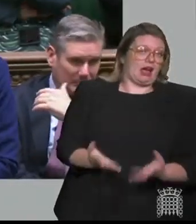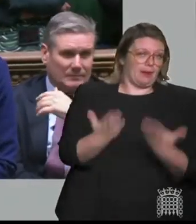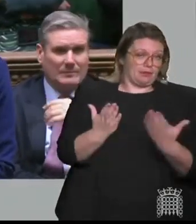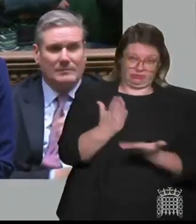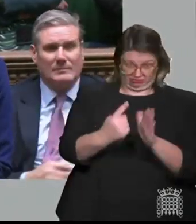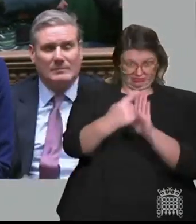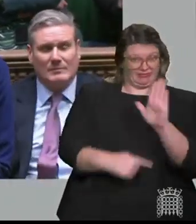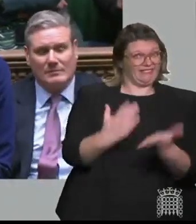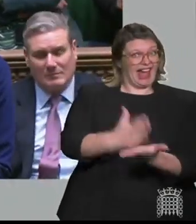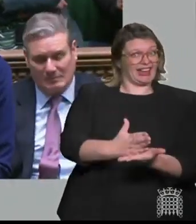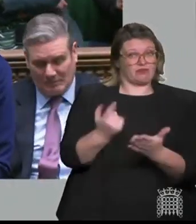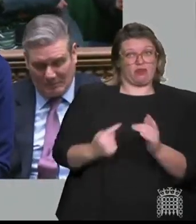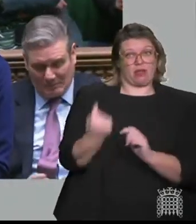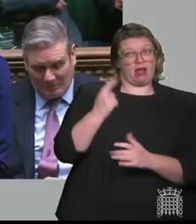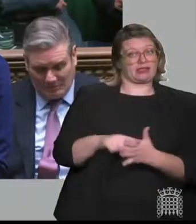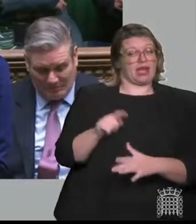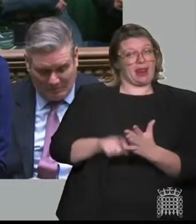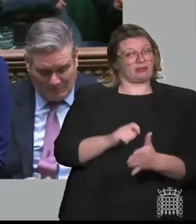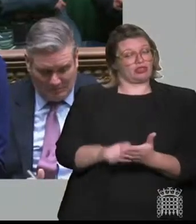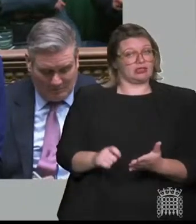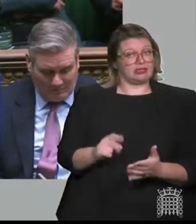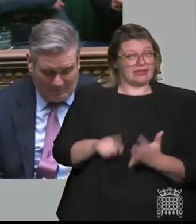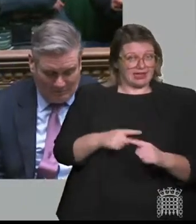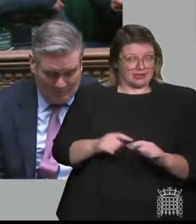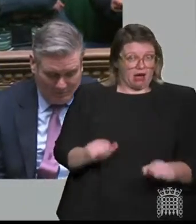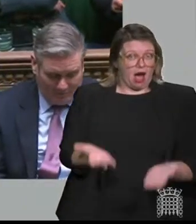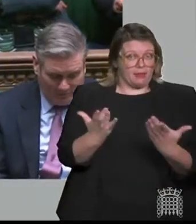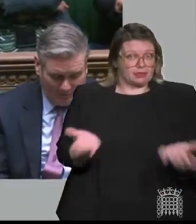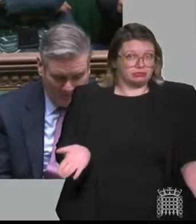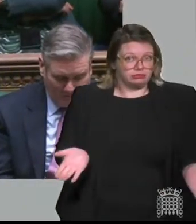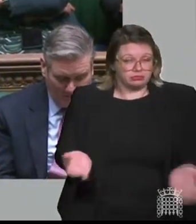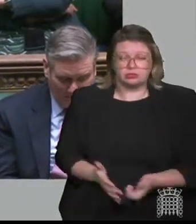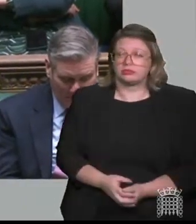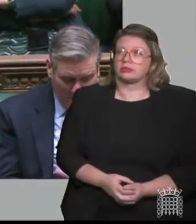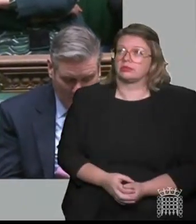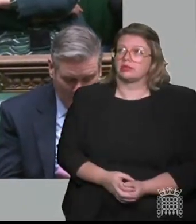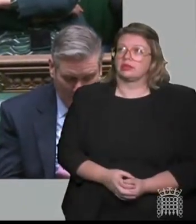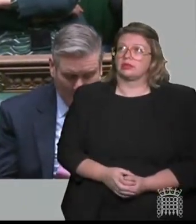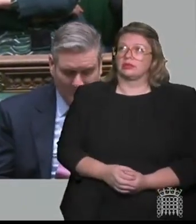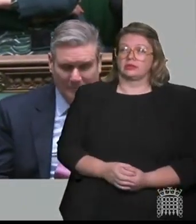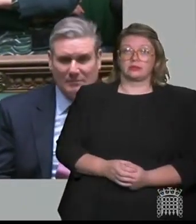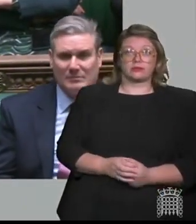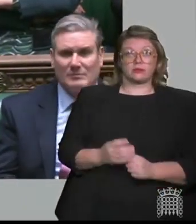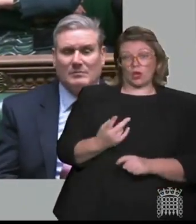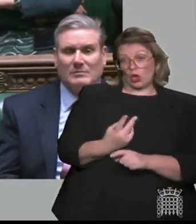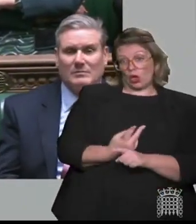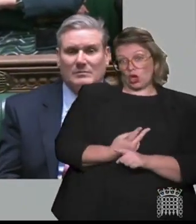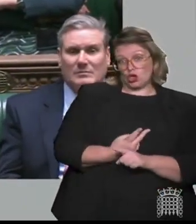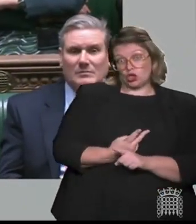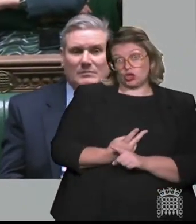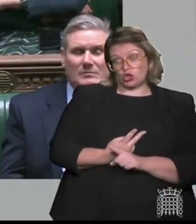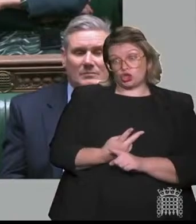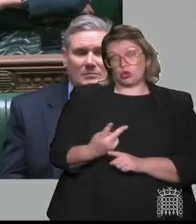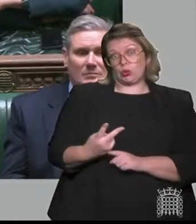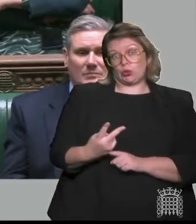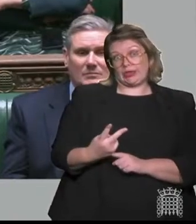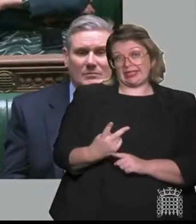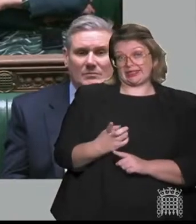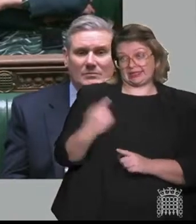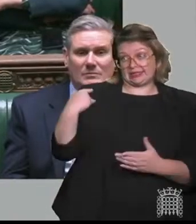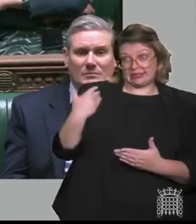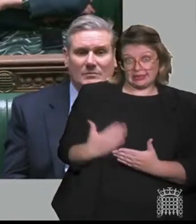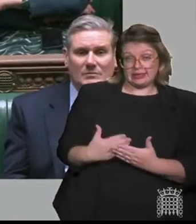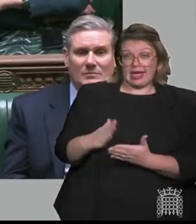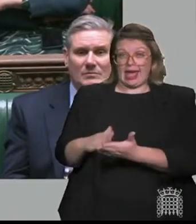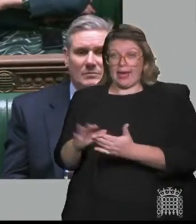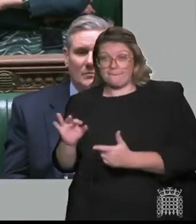Mr. Speaker, the Chancellor and Prime Minister have spent the last 2 weeks marching their MPs up a hill, only to march them down